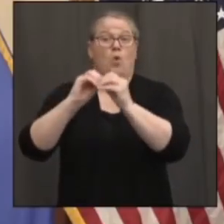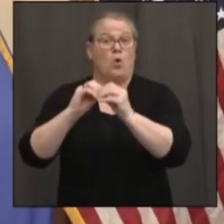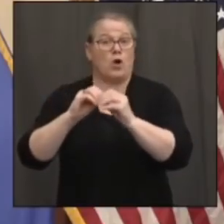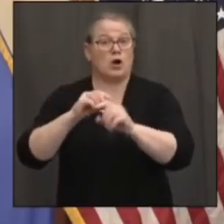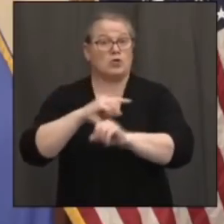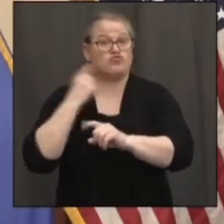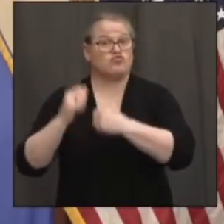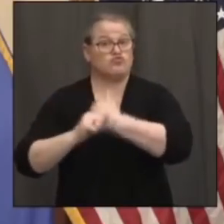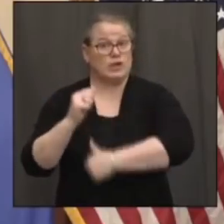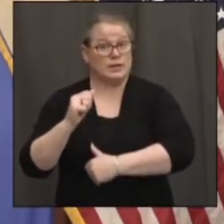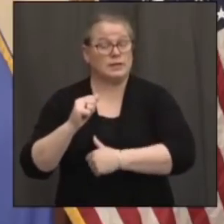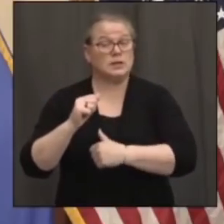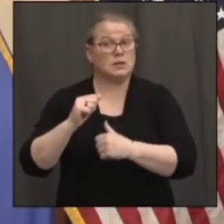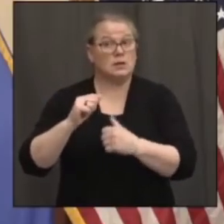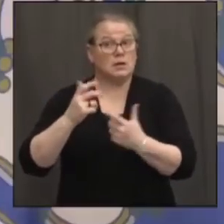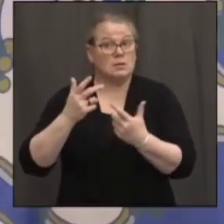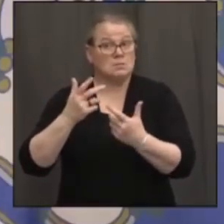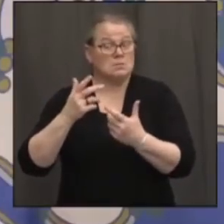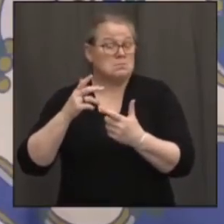now?